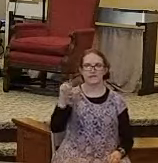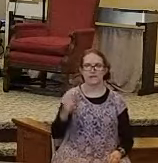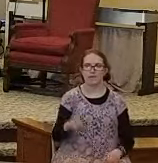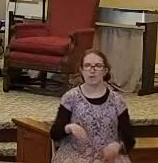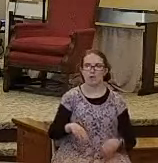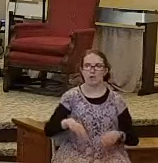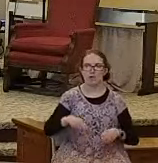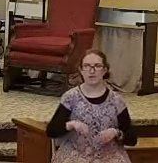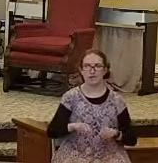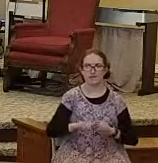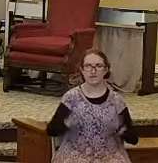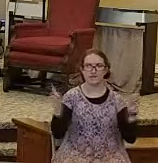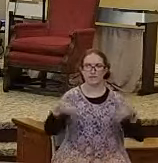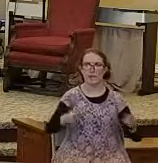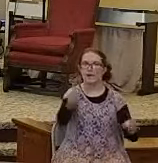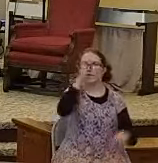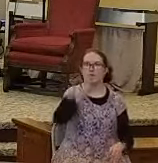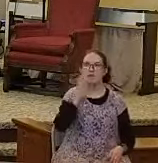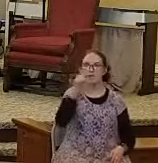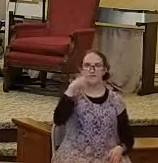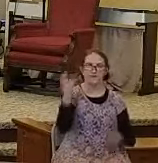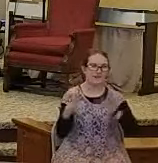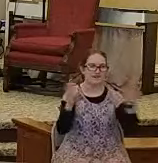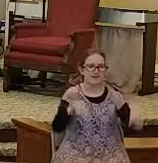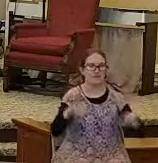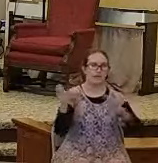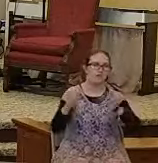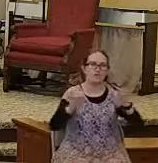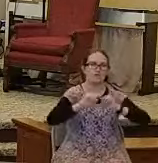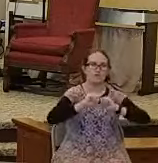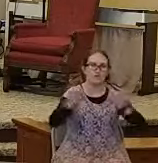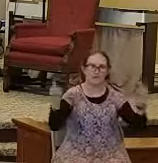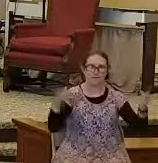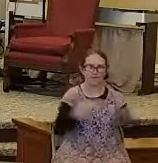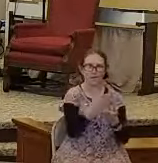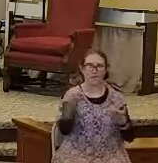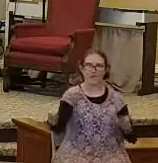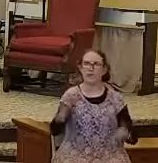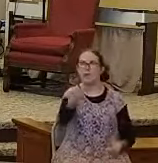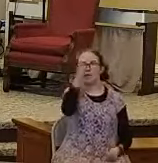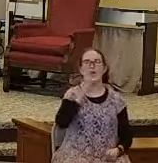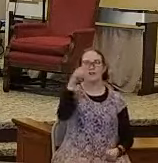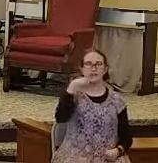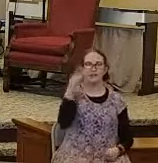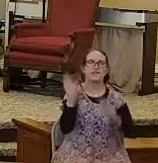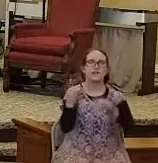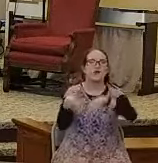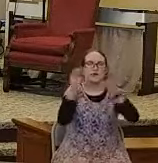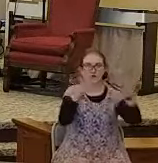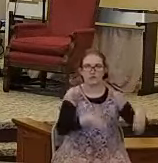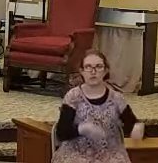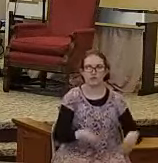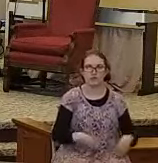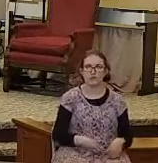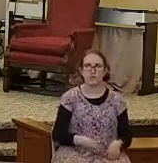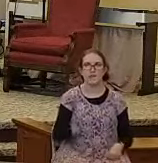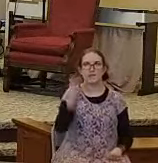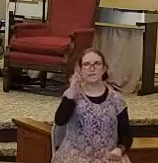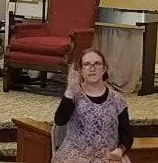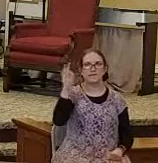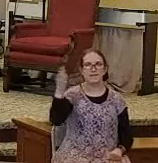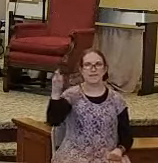the opposite direction of what God says to do, if you do the different thing than what God says to do, you're going to